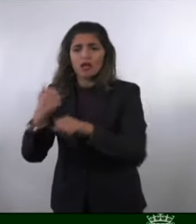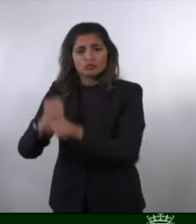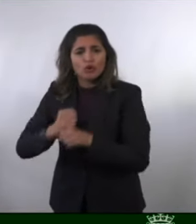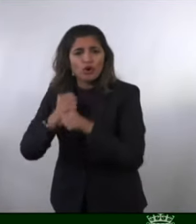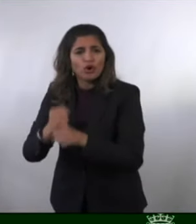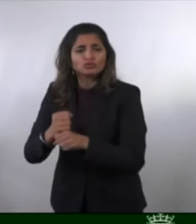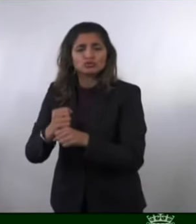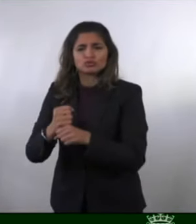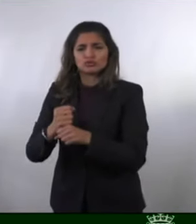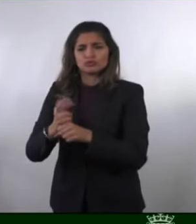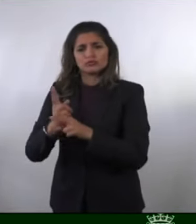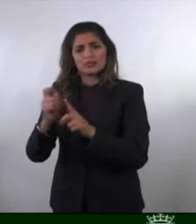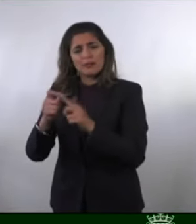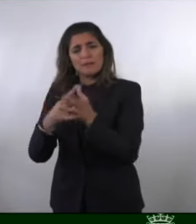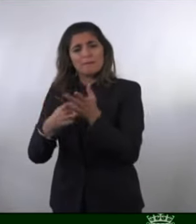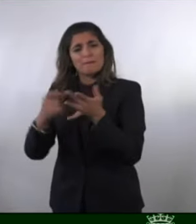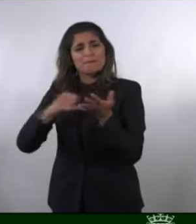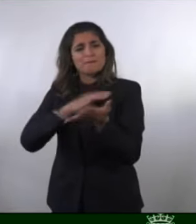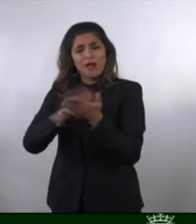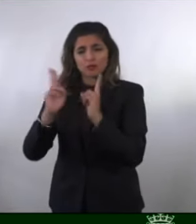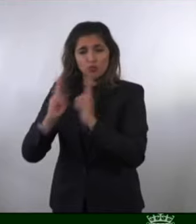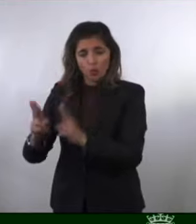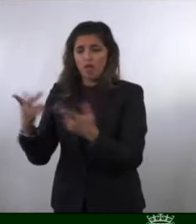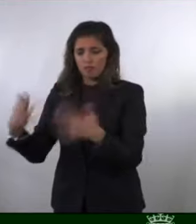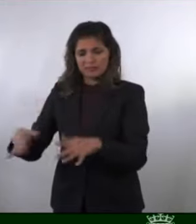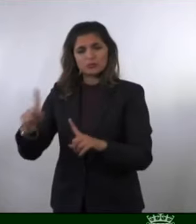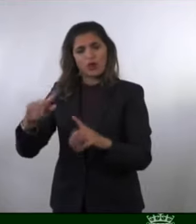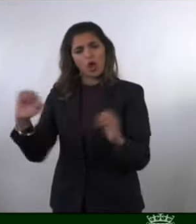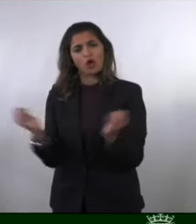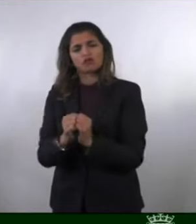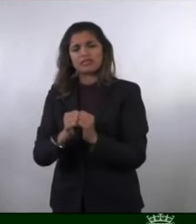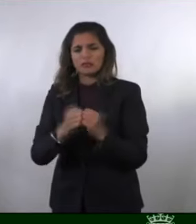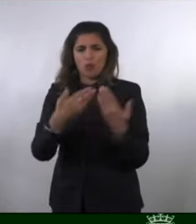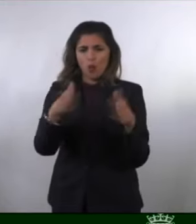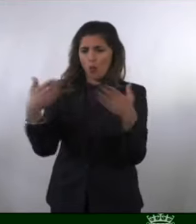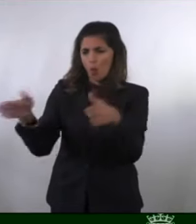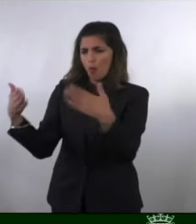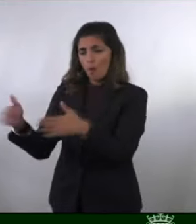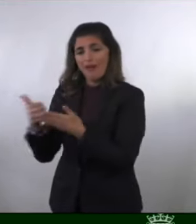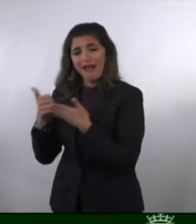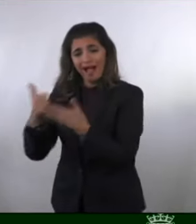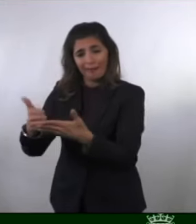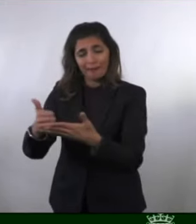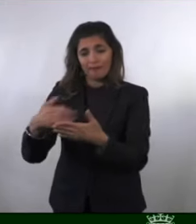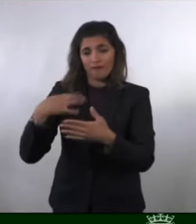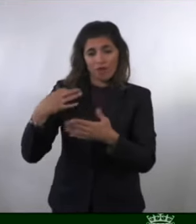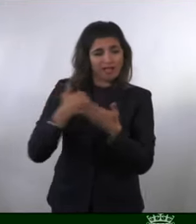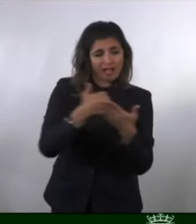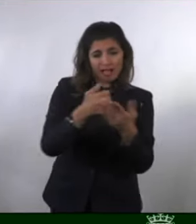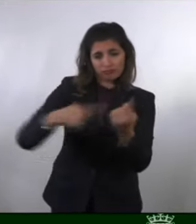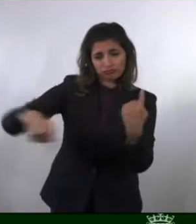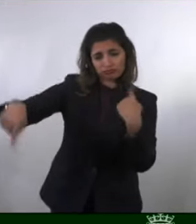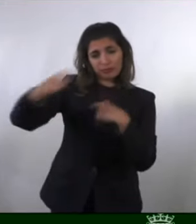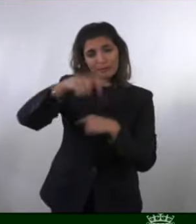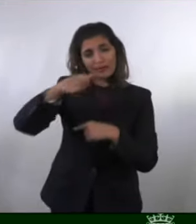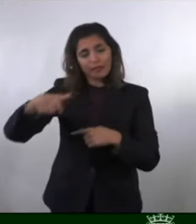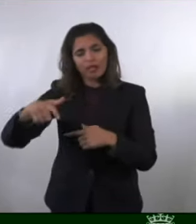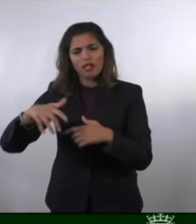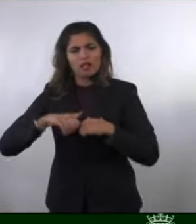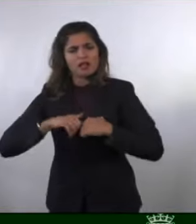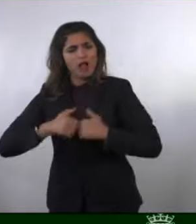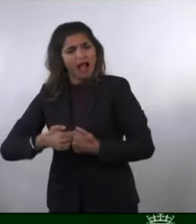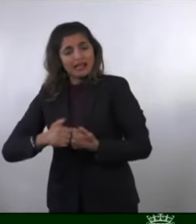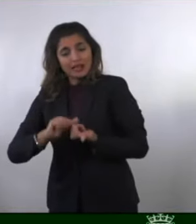have opened their COVID-secure doors to help others during the pandemic, and encourage such kindness and neighbourly behaviour